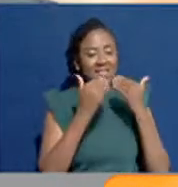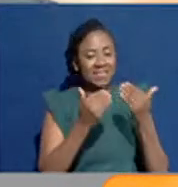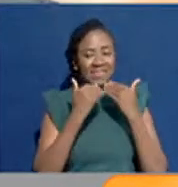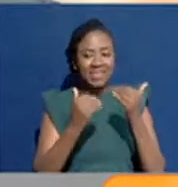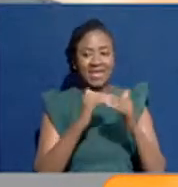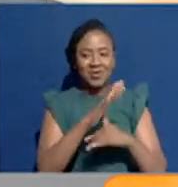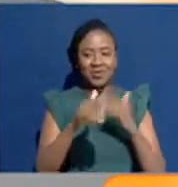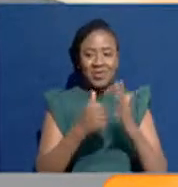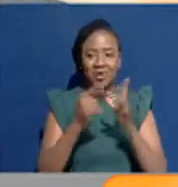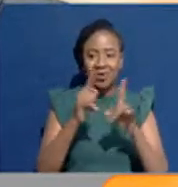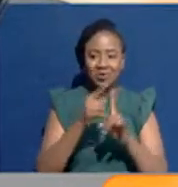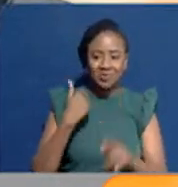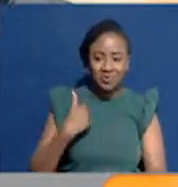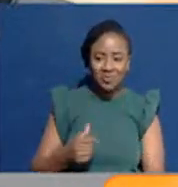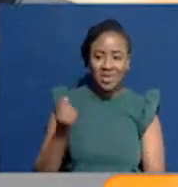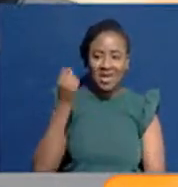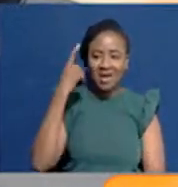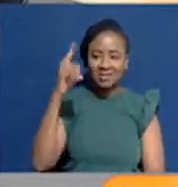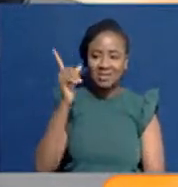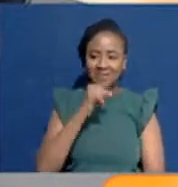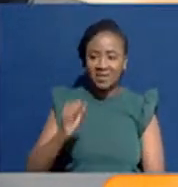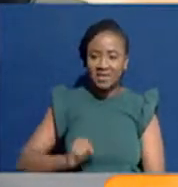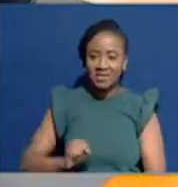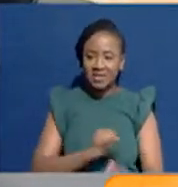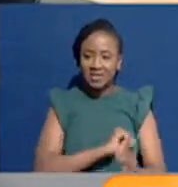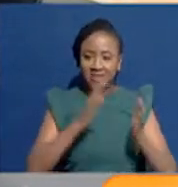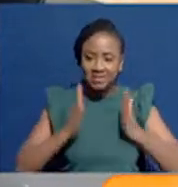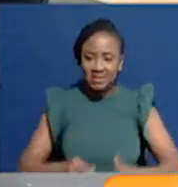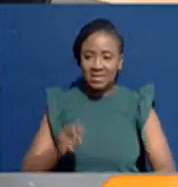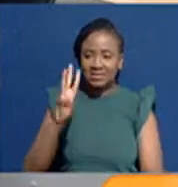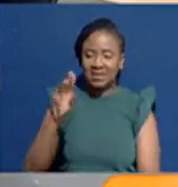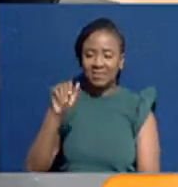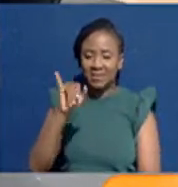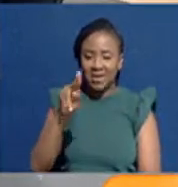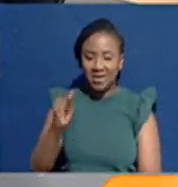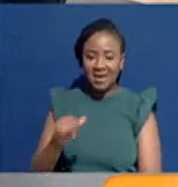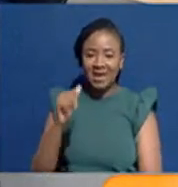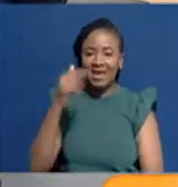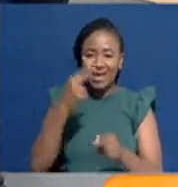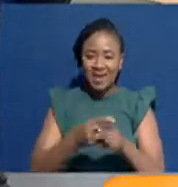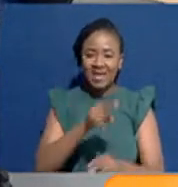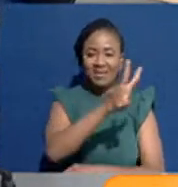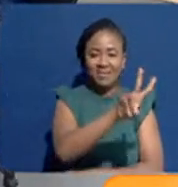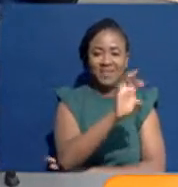I understand that now Senator Maina is called Vero. Senator Vero Maina.